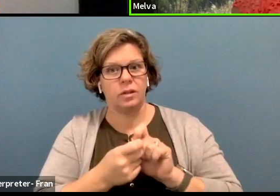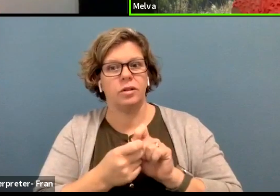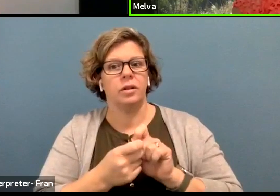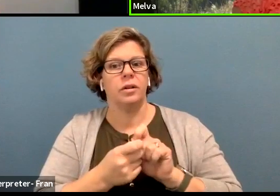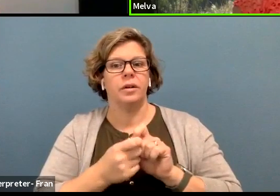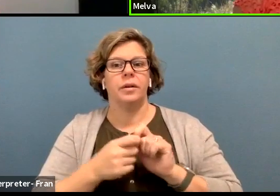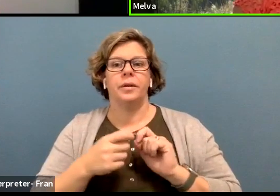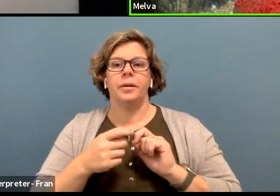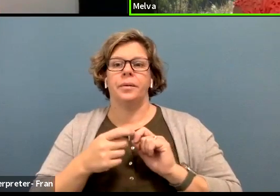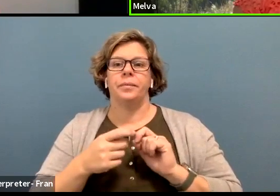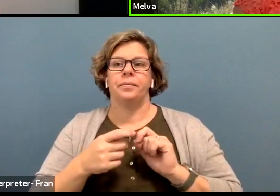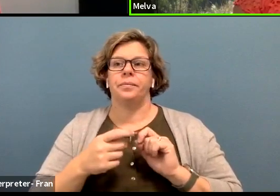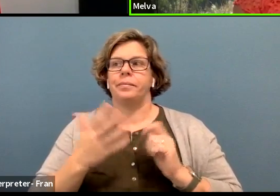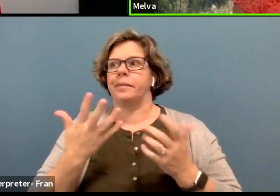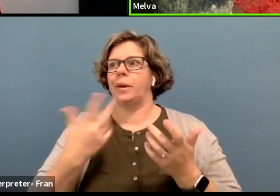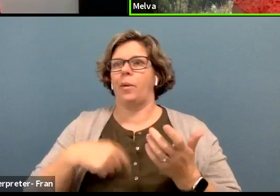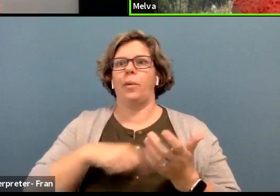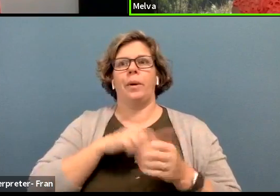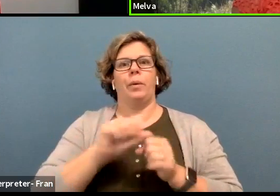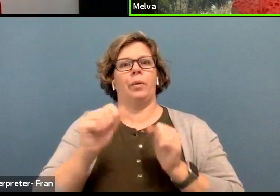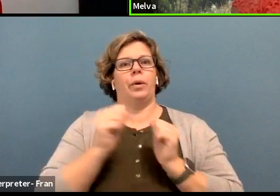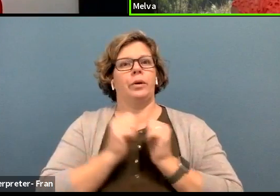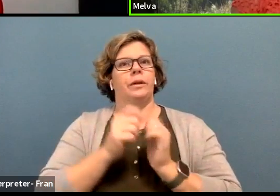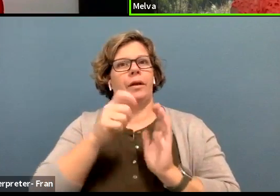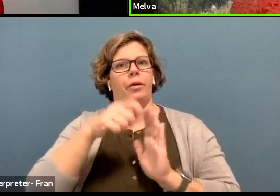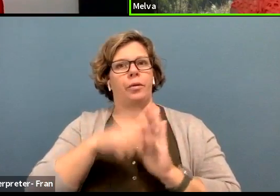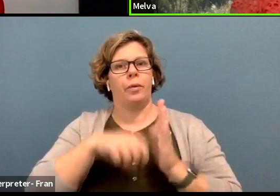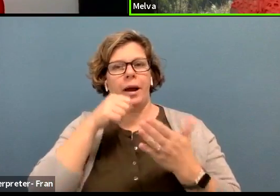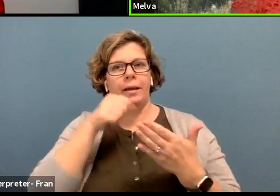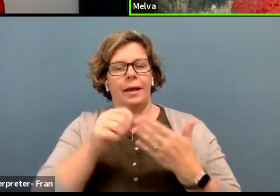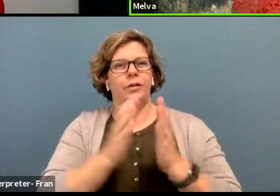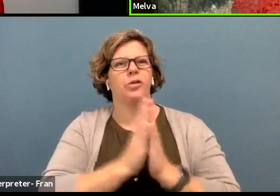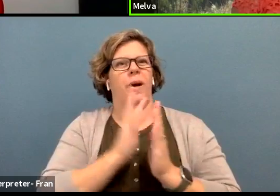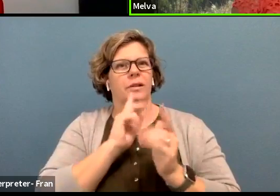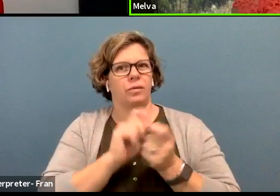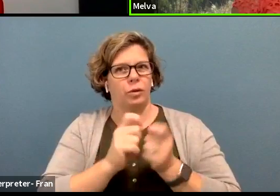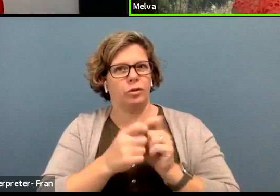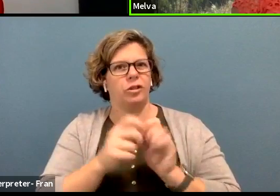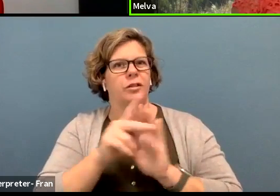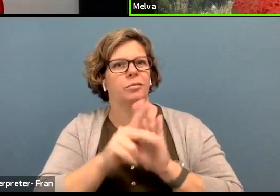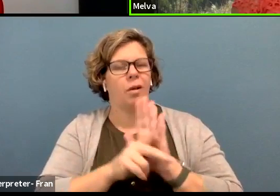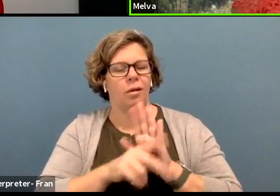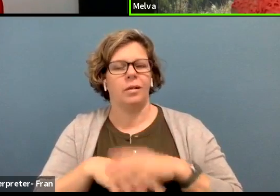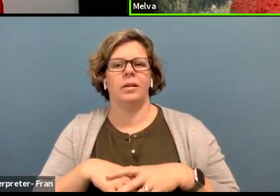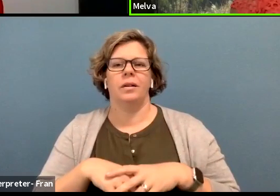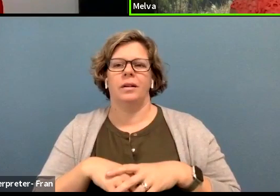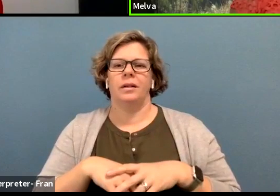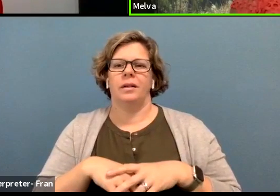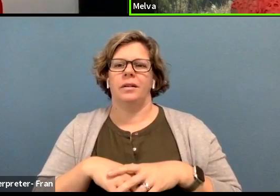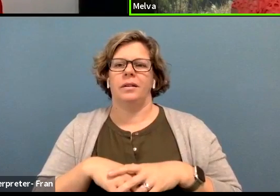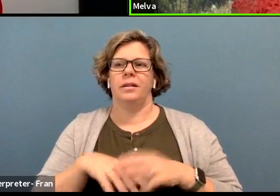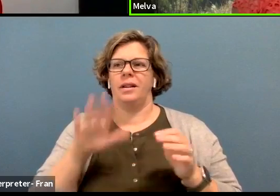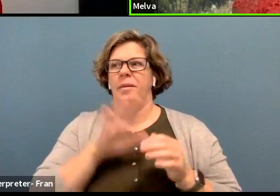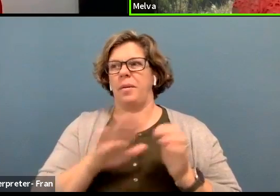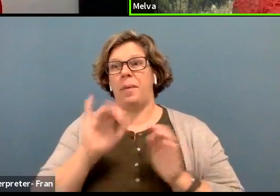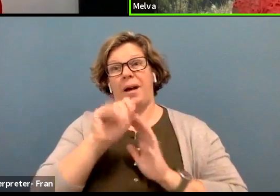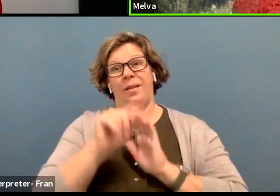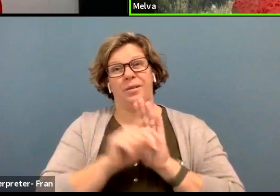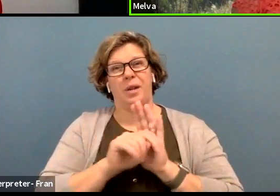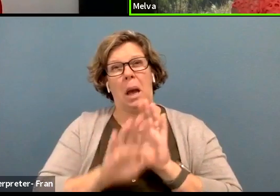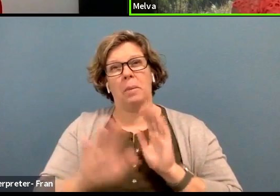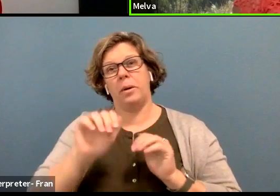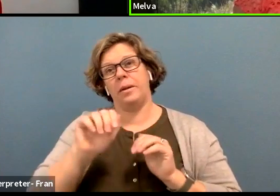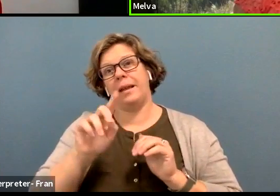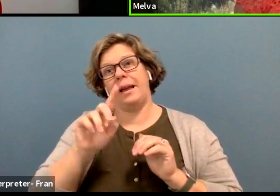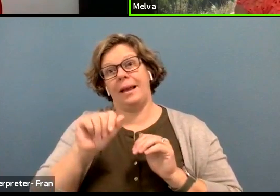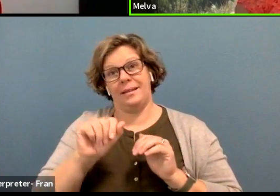write letters and make some changes. So and that was about the time of the Americans with Disability Act